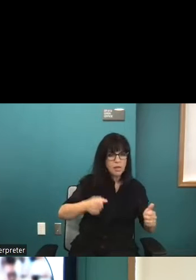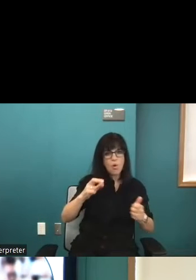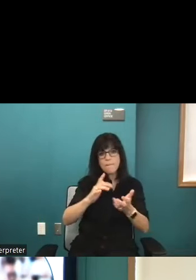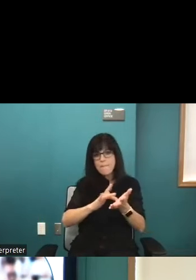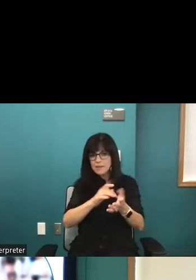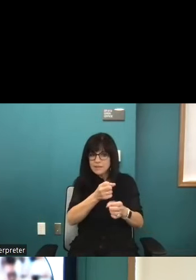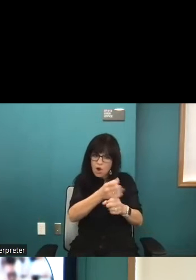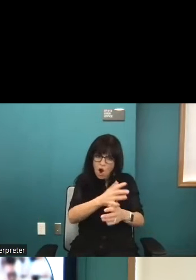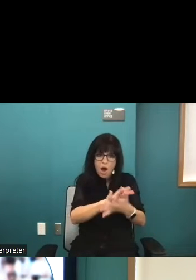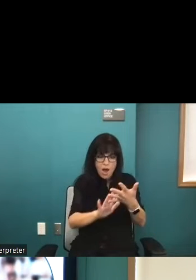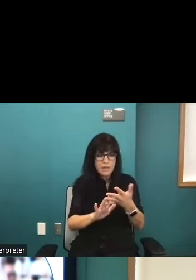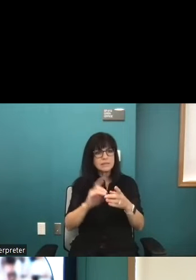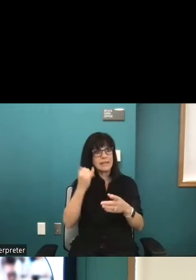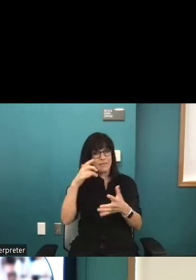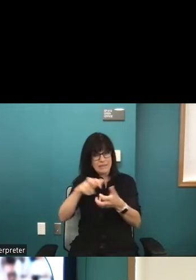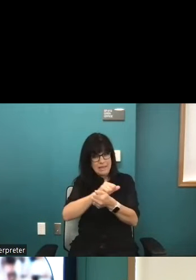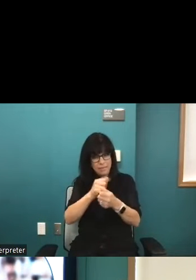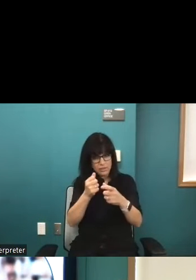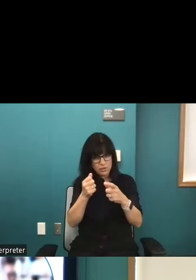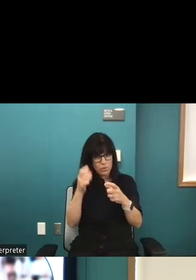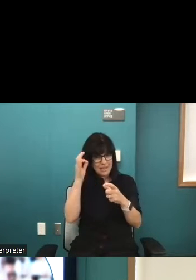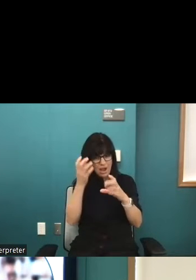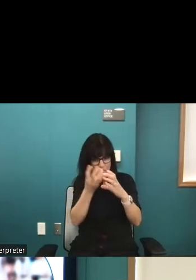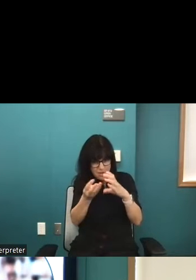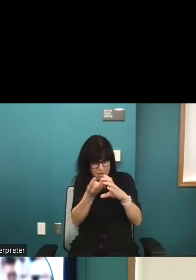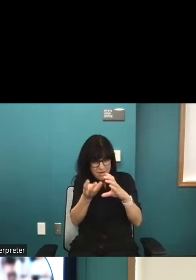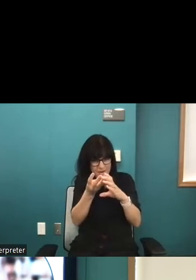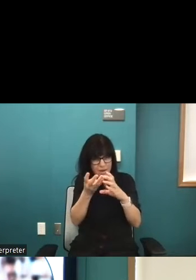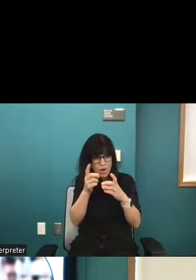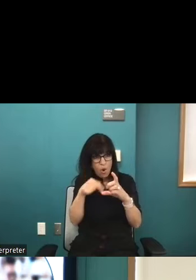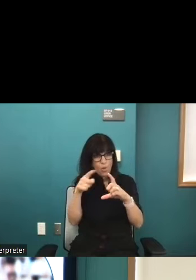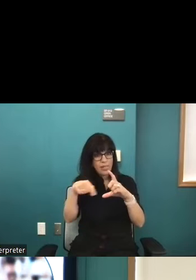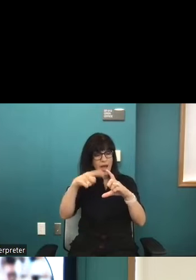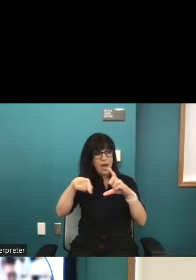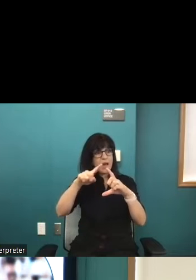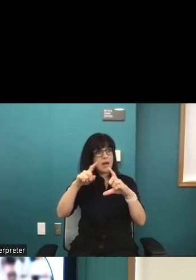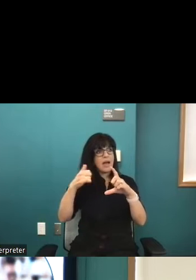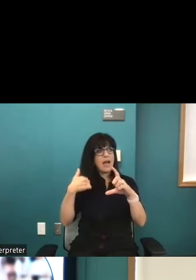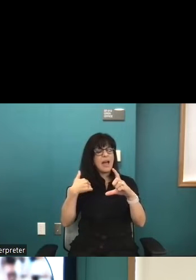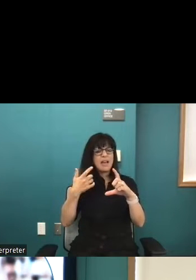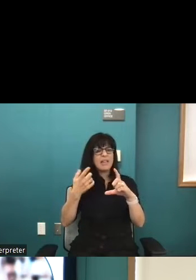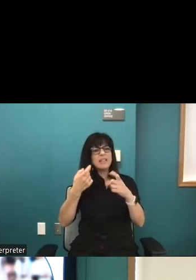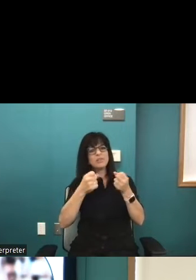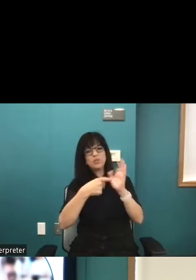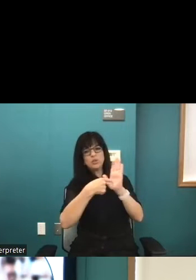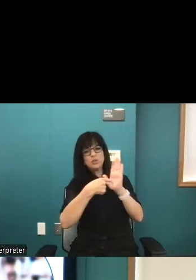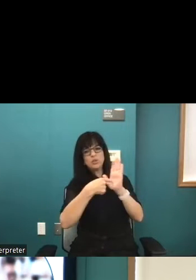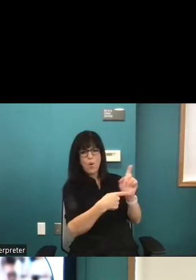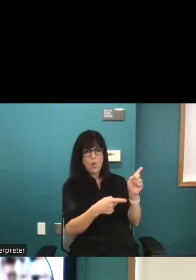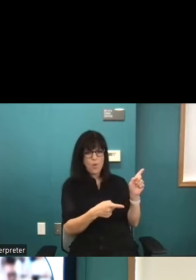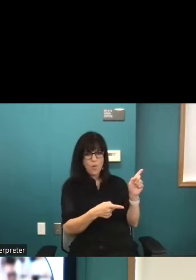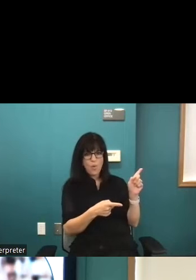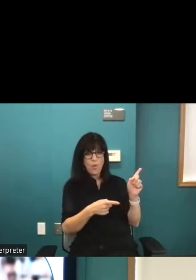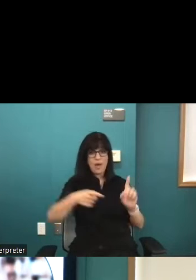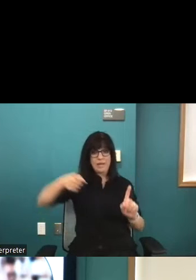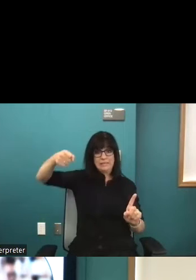medications, if there's enough damage to those hair cells in the cochlea, then you've got, this kind of tries to illustrate that. So if you